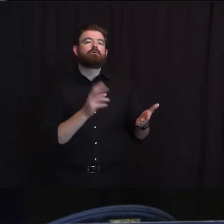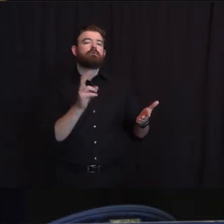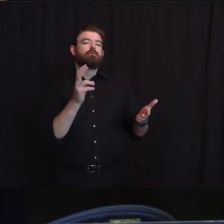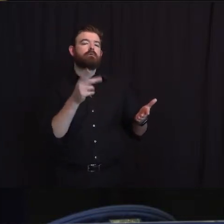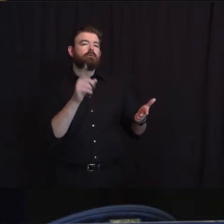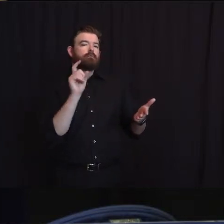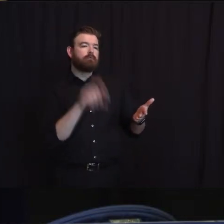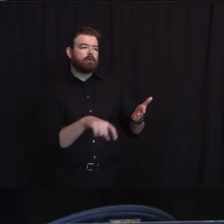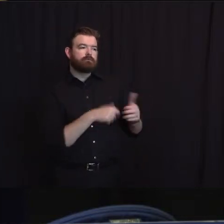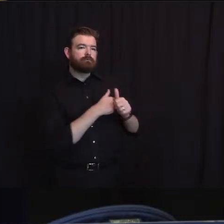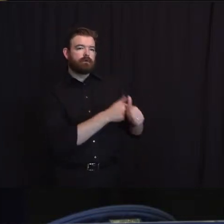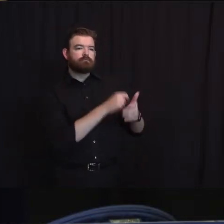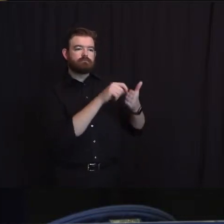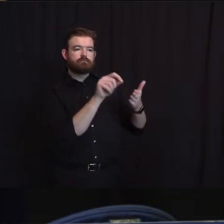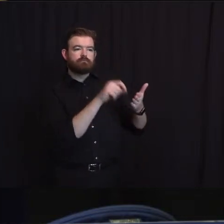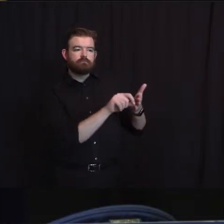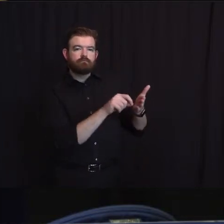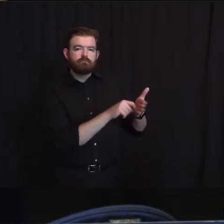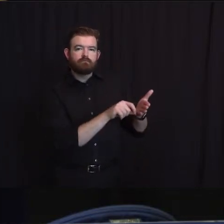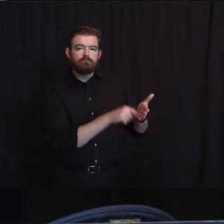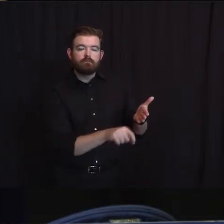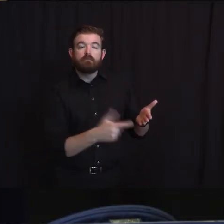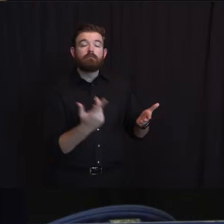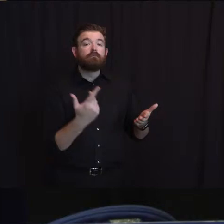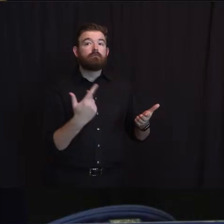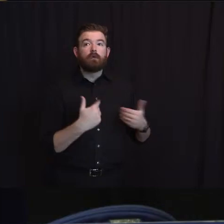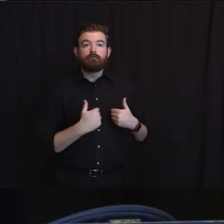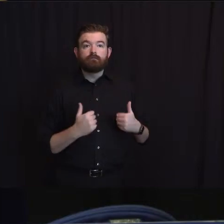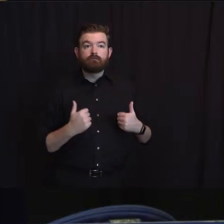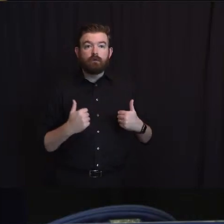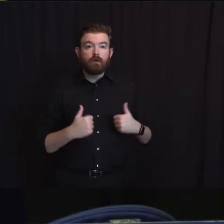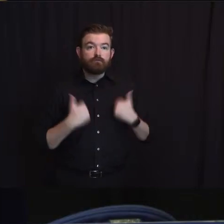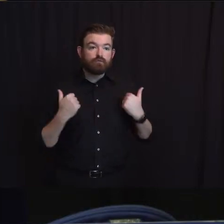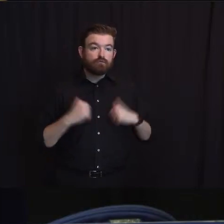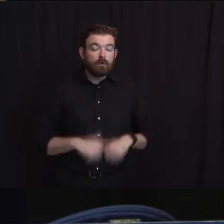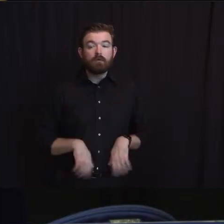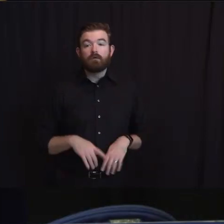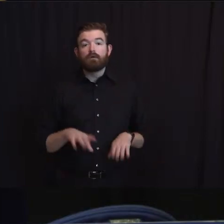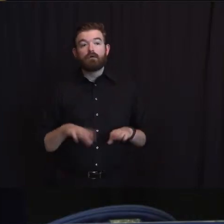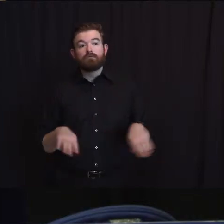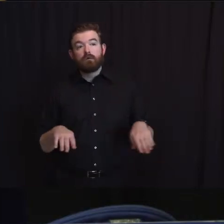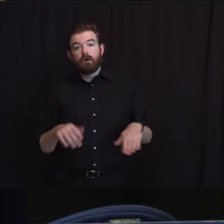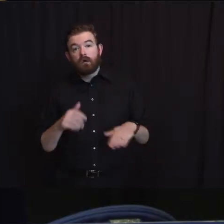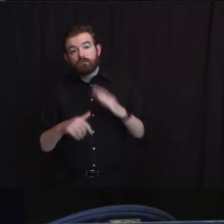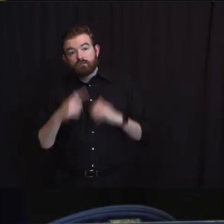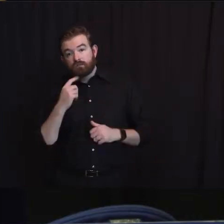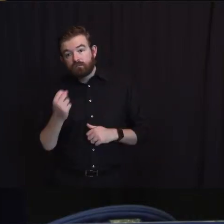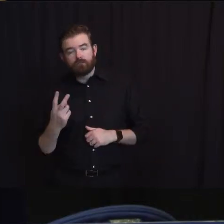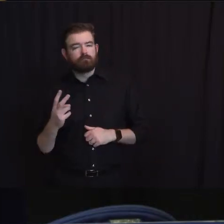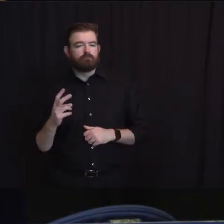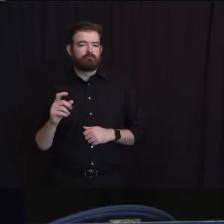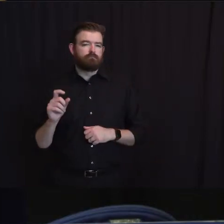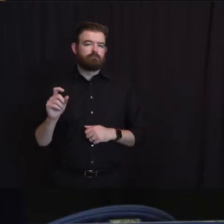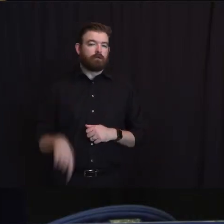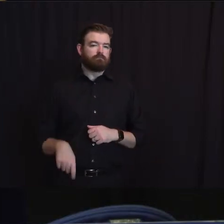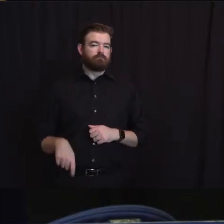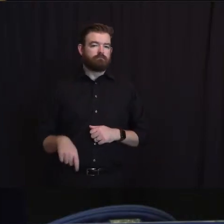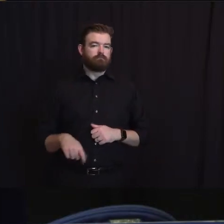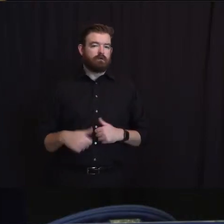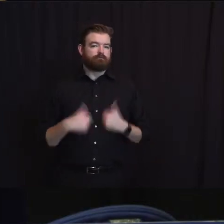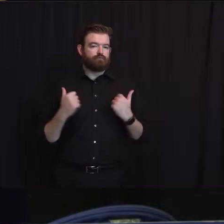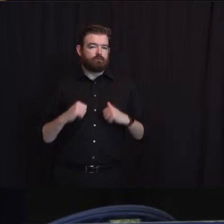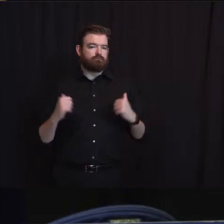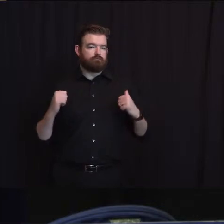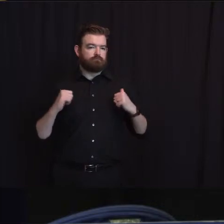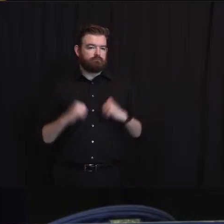any child under 12 must wear a life jacket while out there, and certainly about not consuming